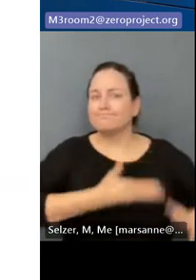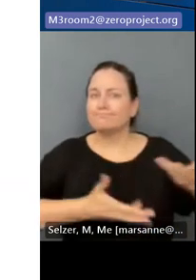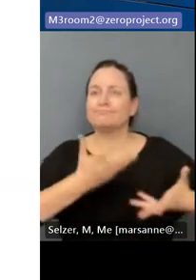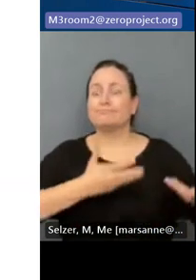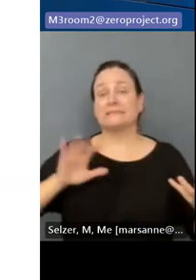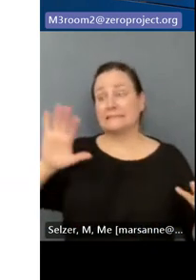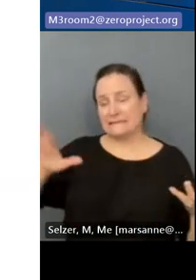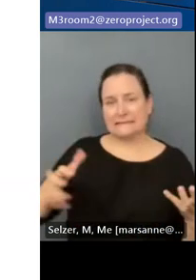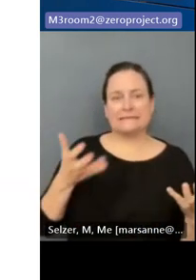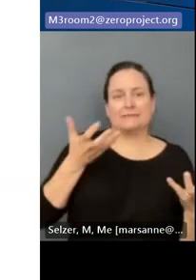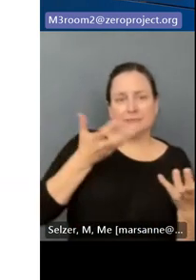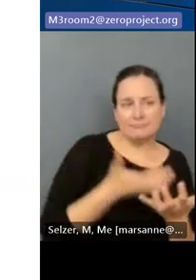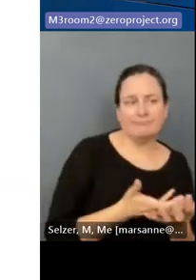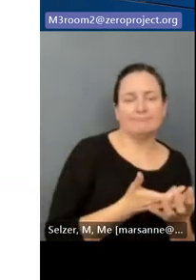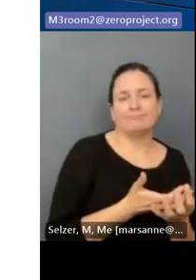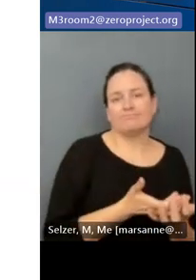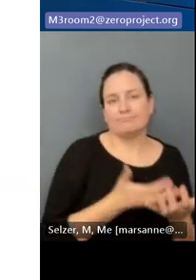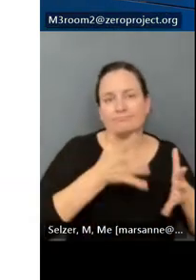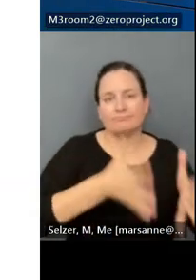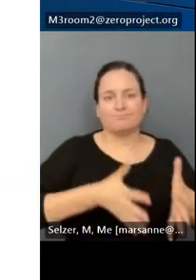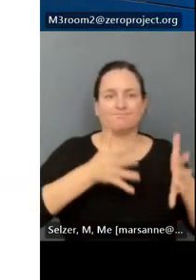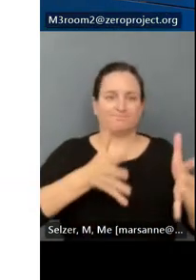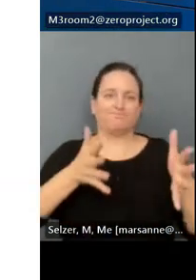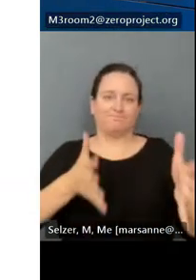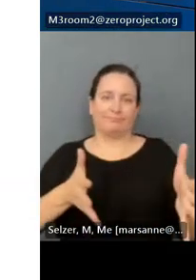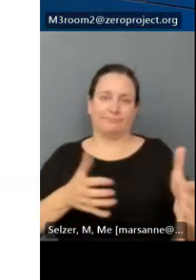So don't rule out as the translation people.